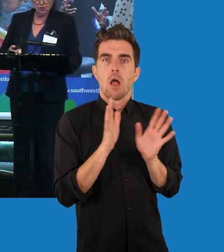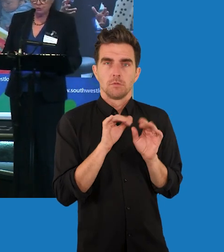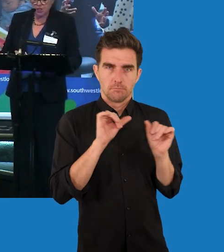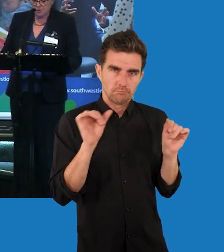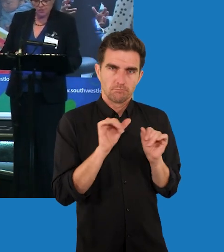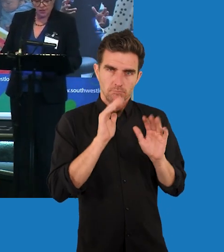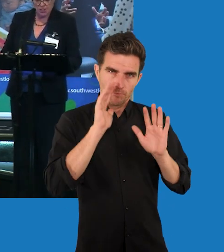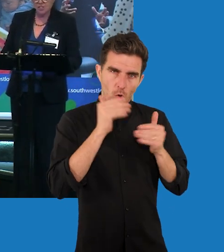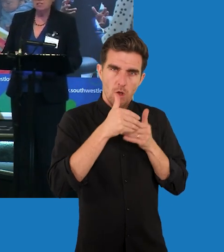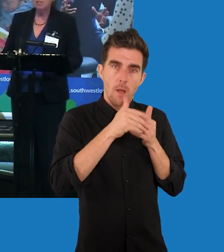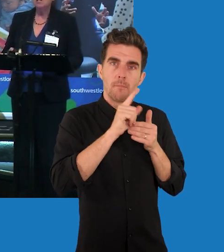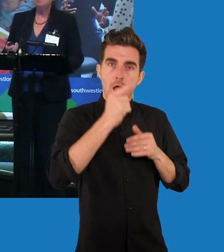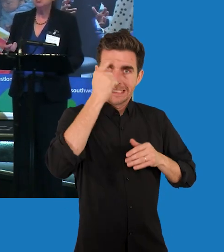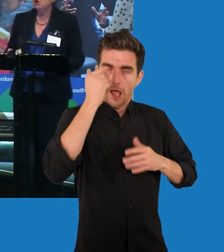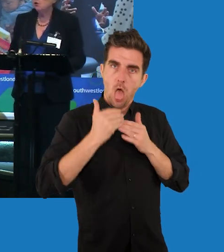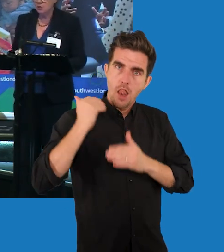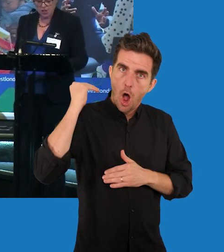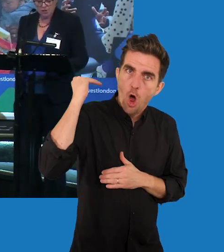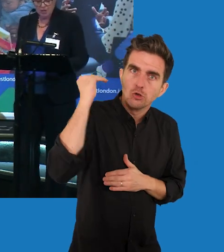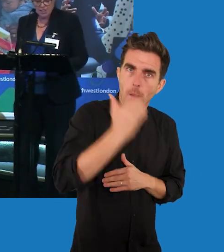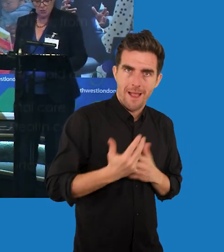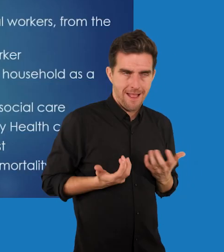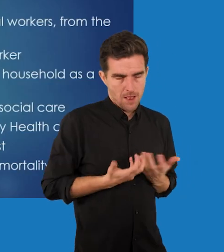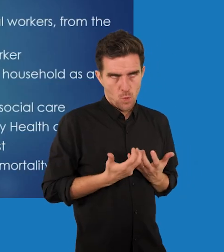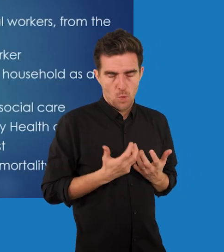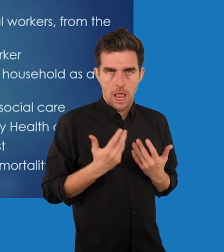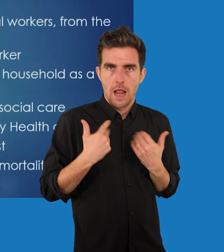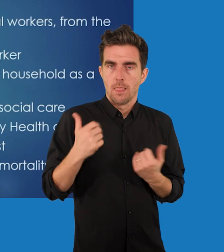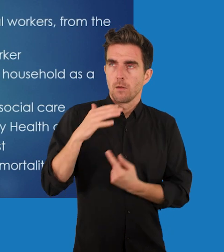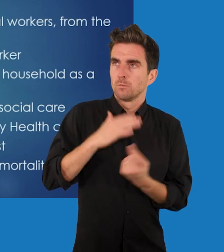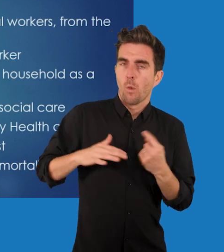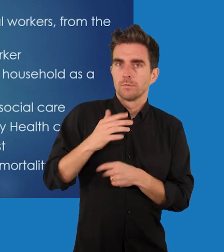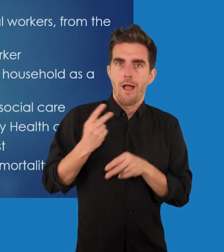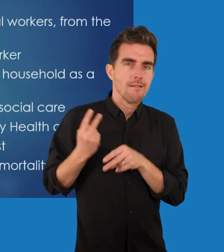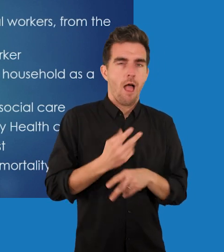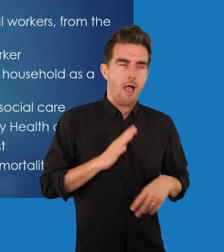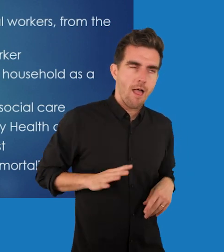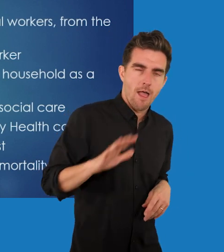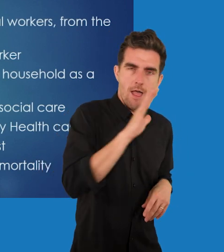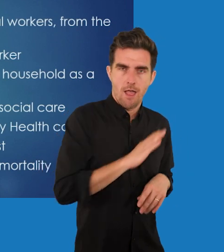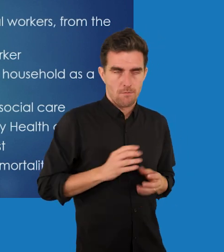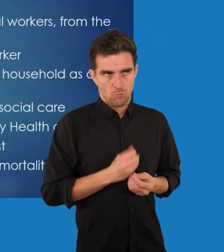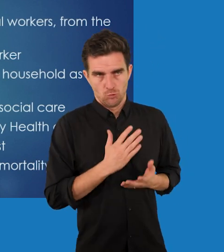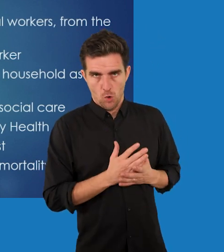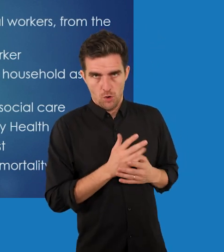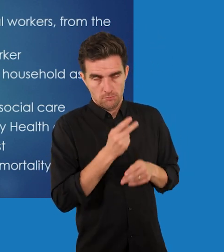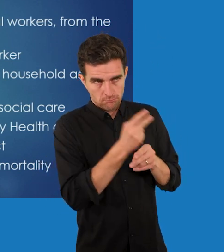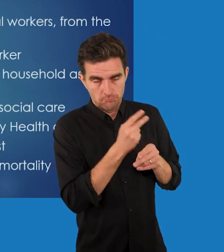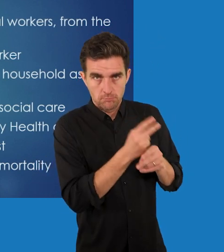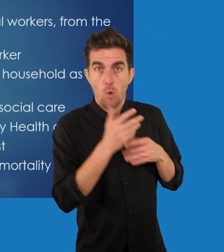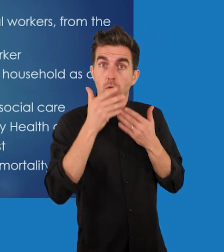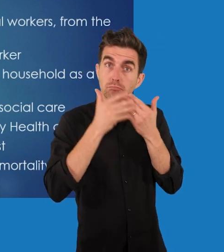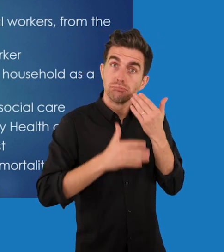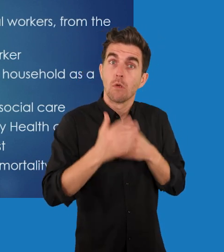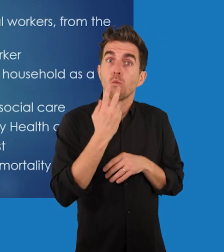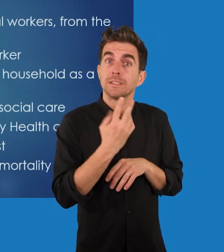focused, short-term intervention, but a long-term relational program which integrates health and social care.